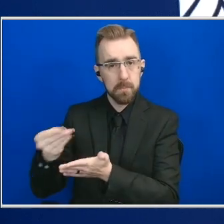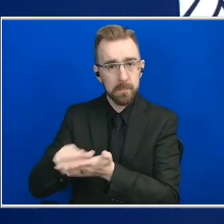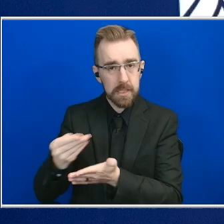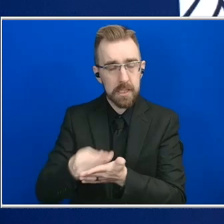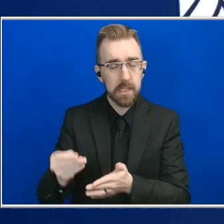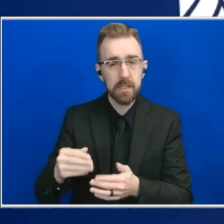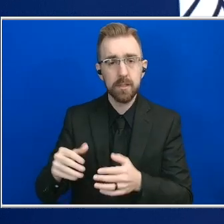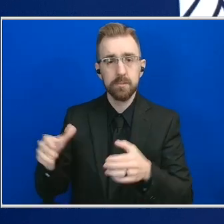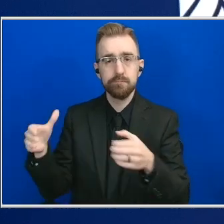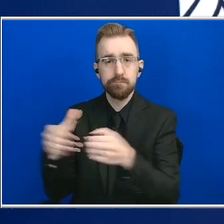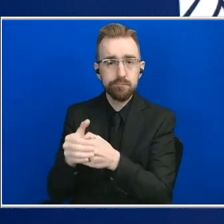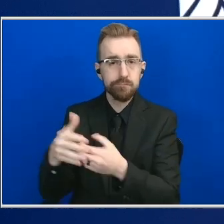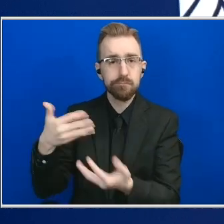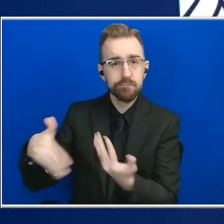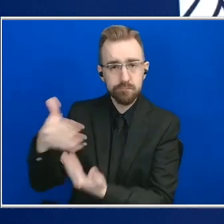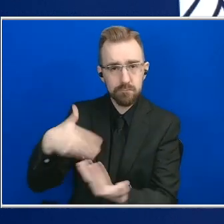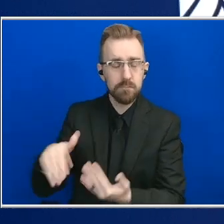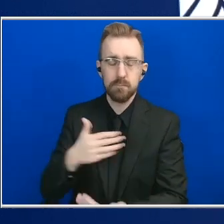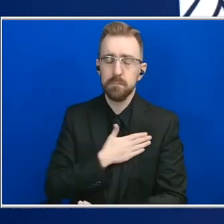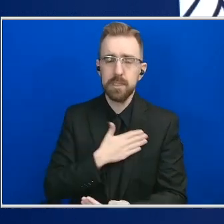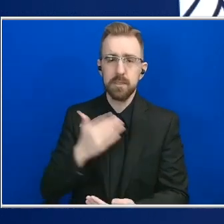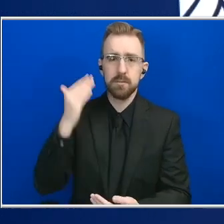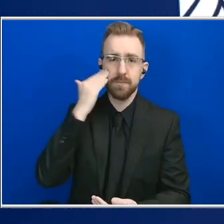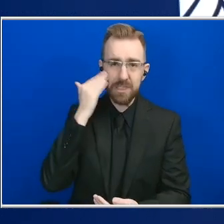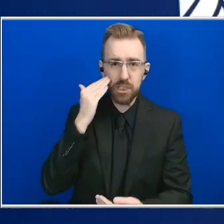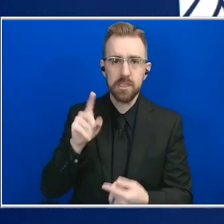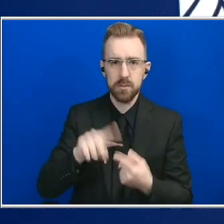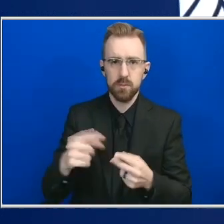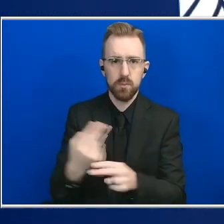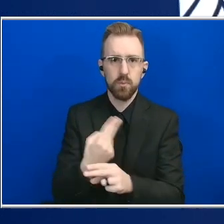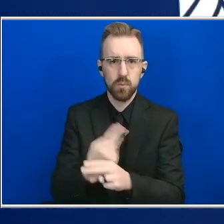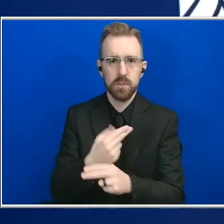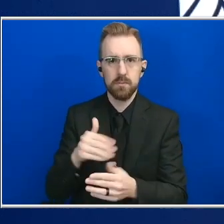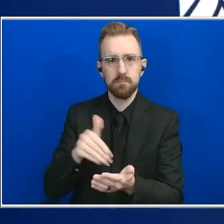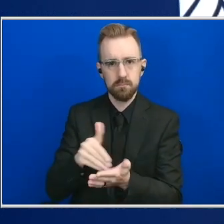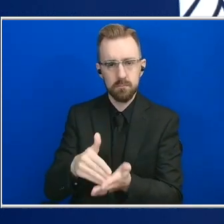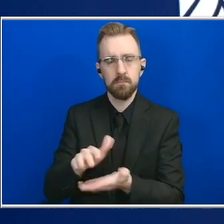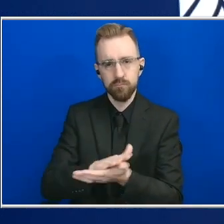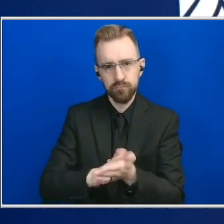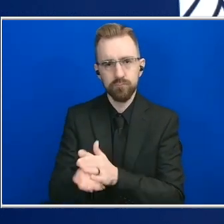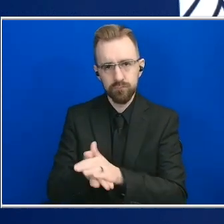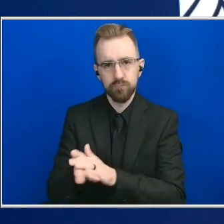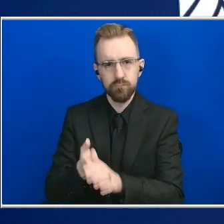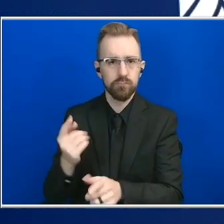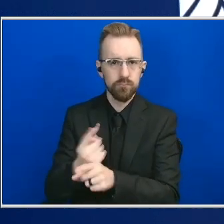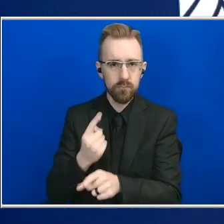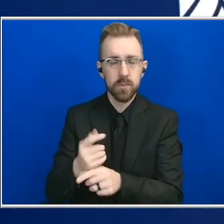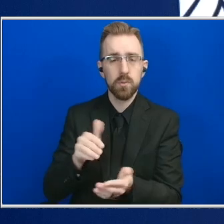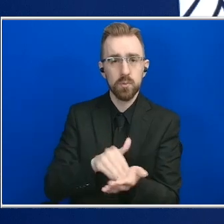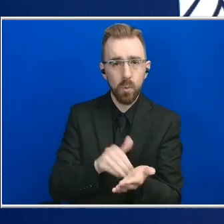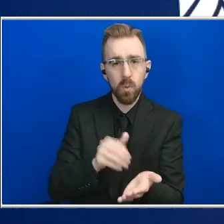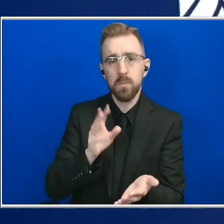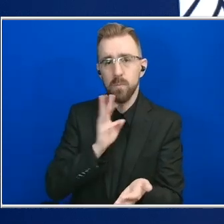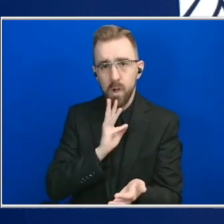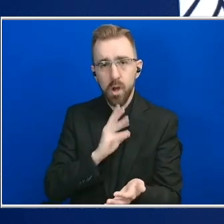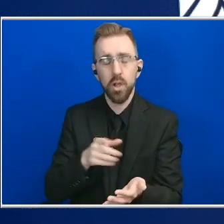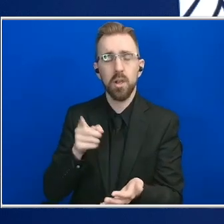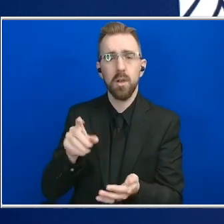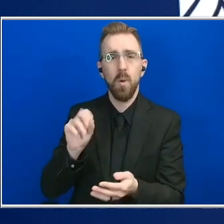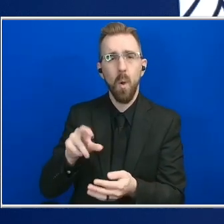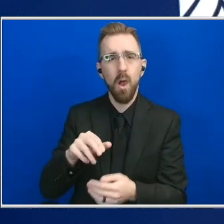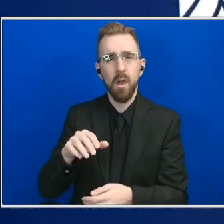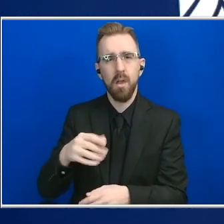please be very vigilant to use frequent, adequate hand hygiene with either soap and water or those alcohol